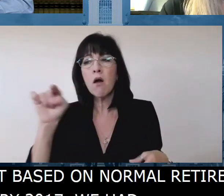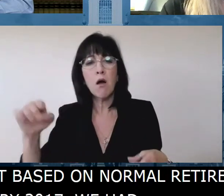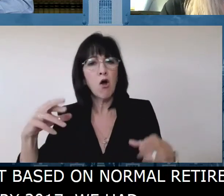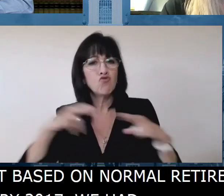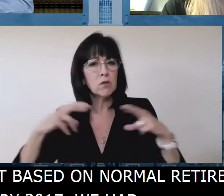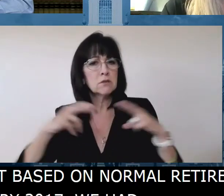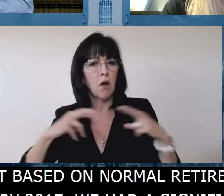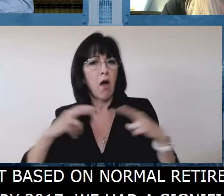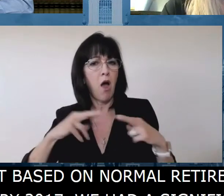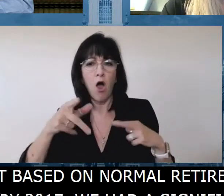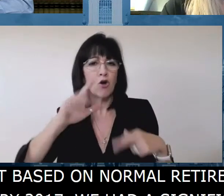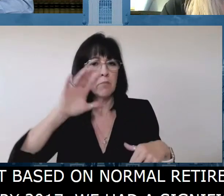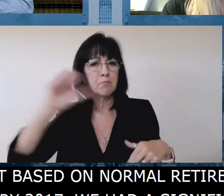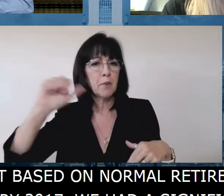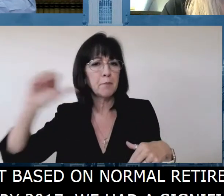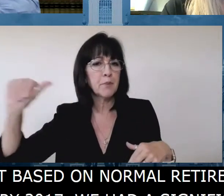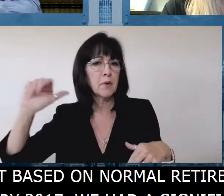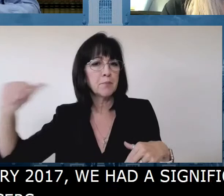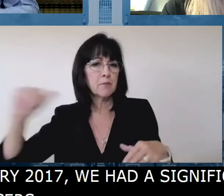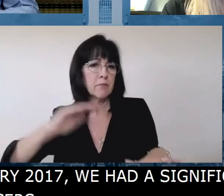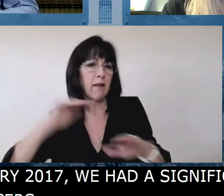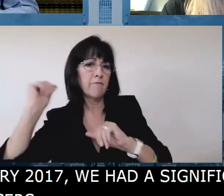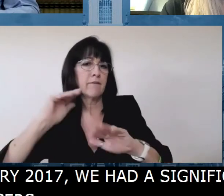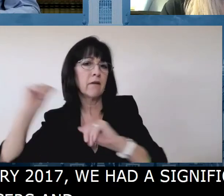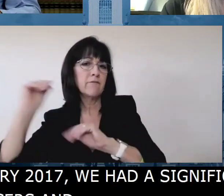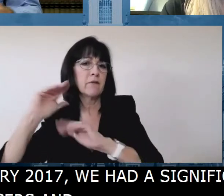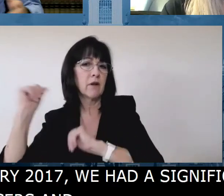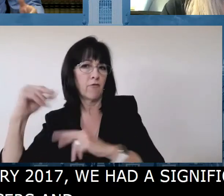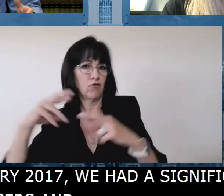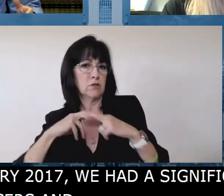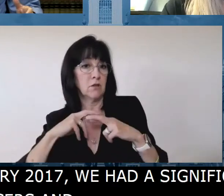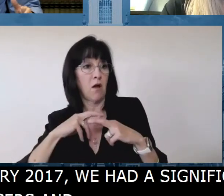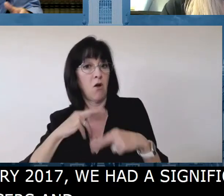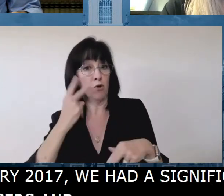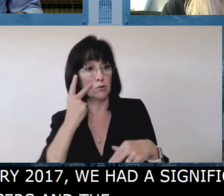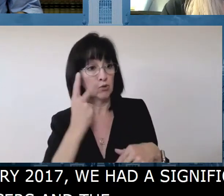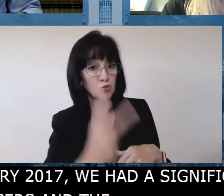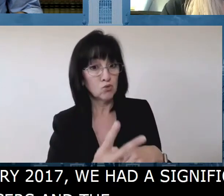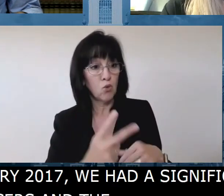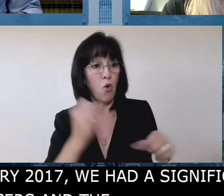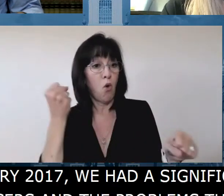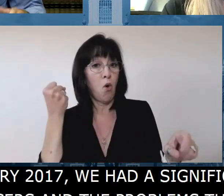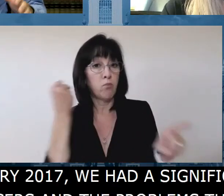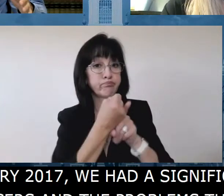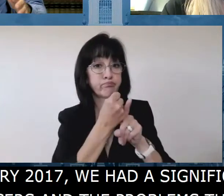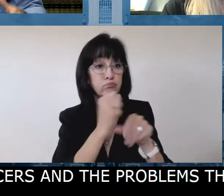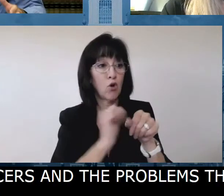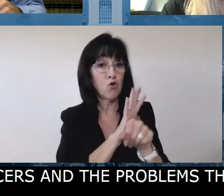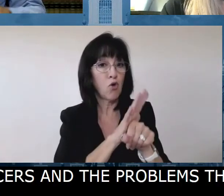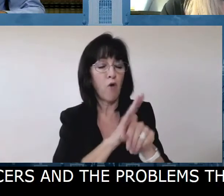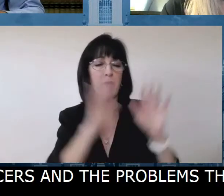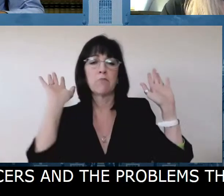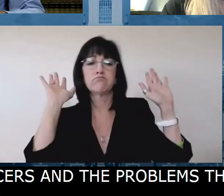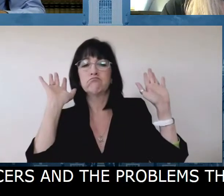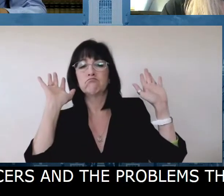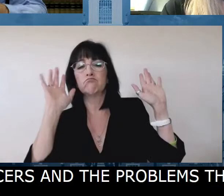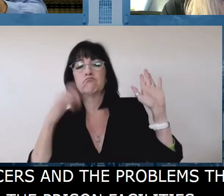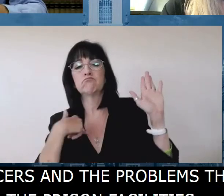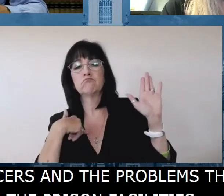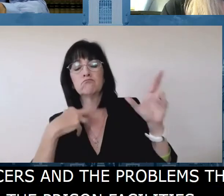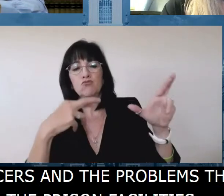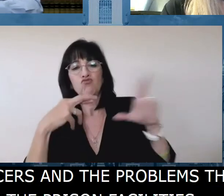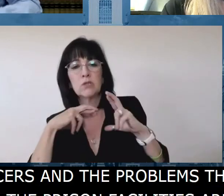officers, and the problems that we've encountered in those prison facilities are in part due